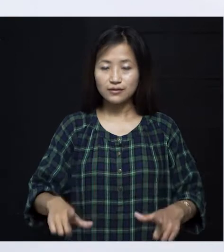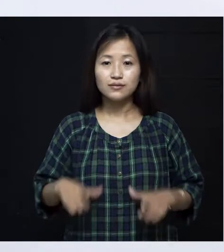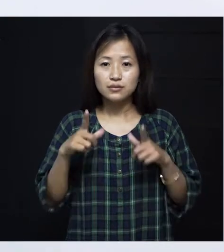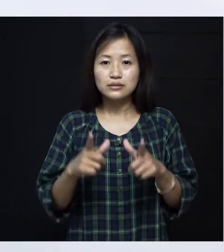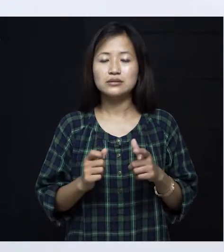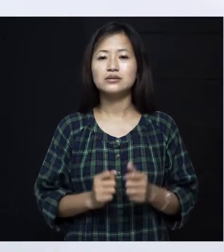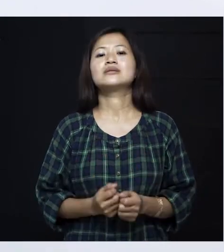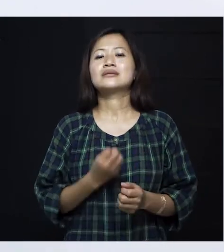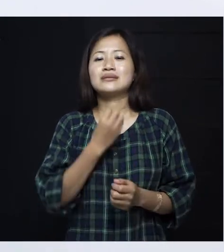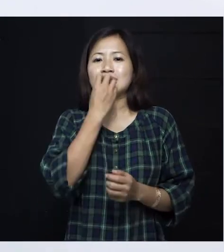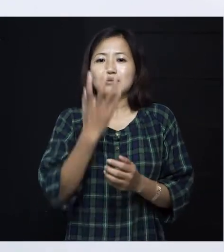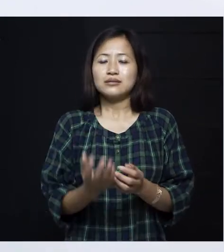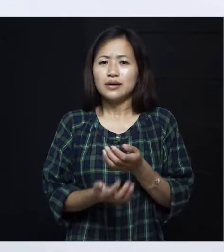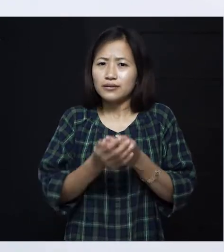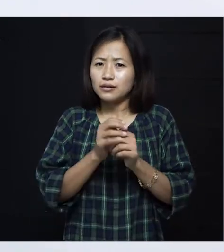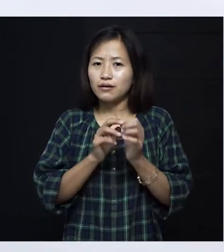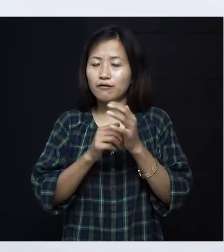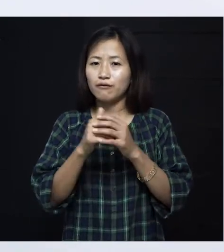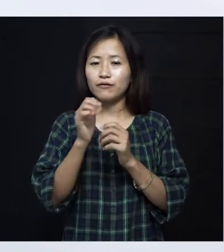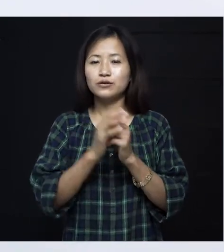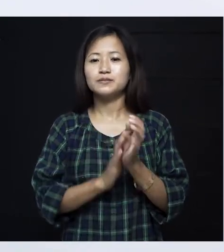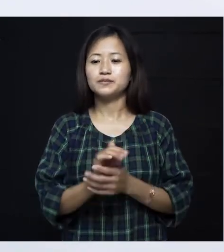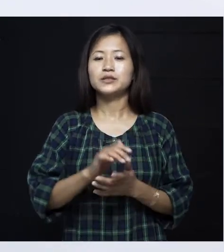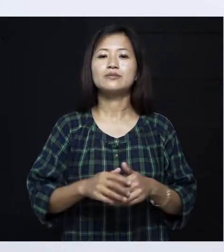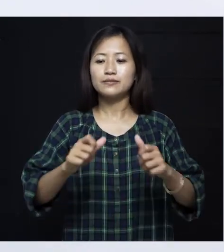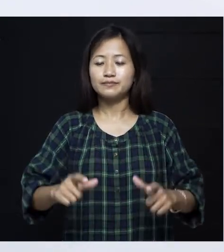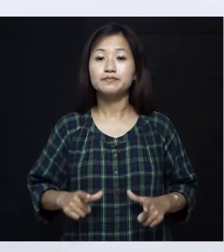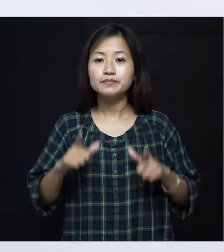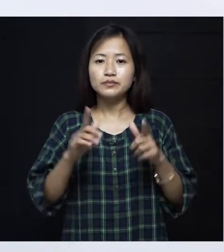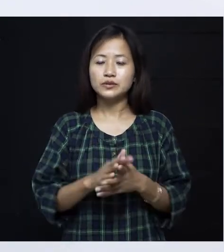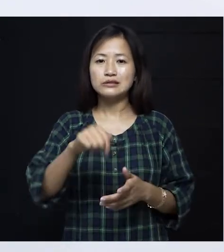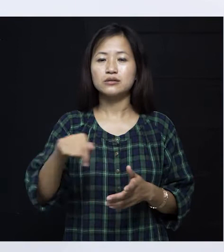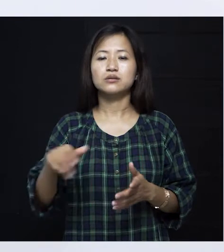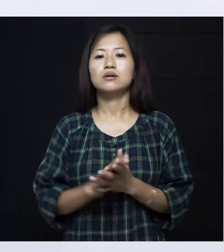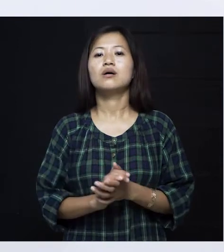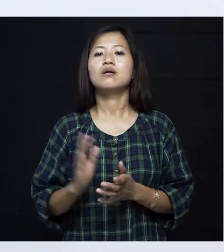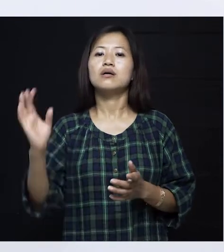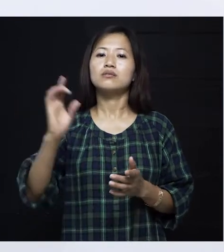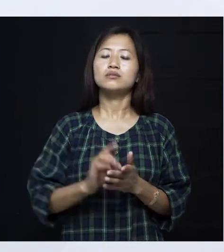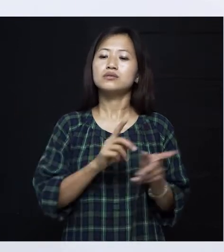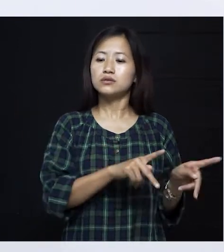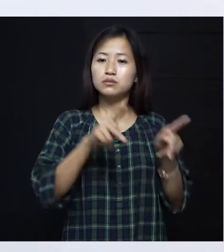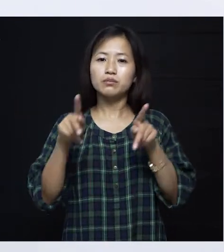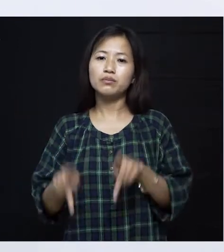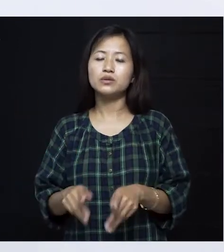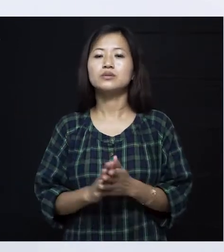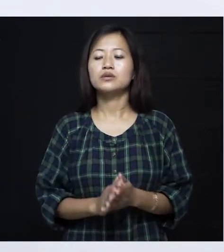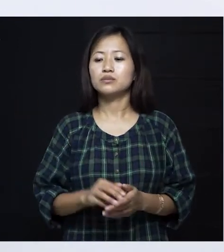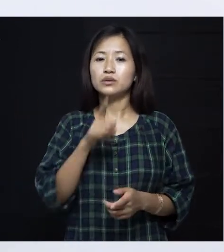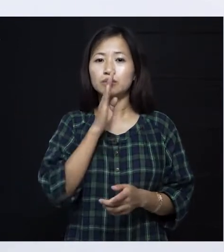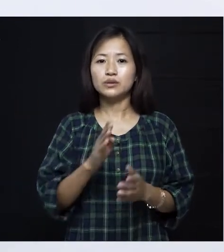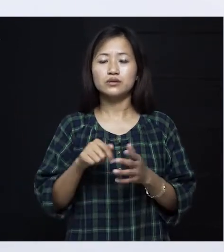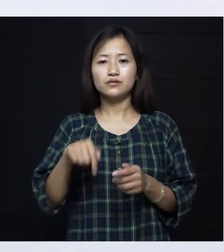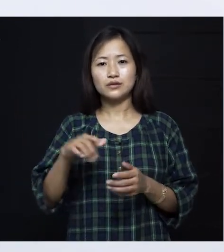a comfortable life, okay? We have all the amenities and so on. And all these are again possible because of